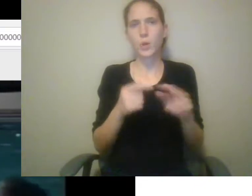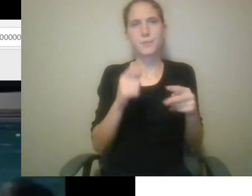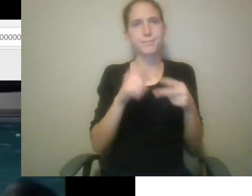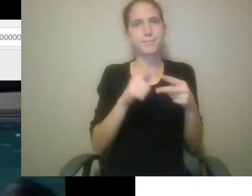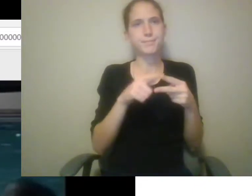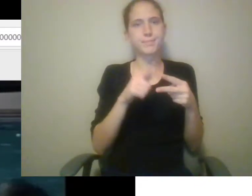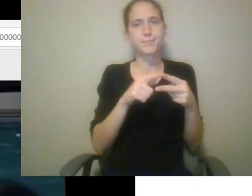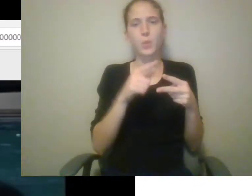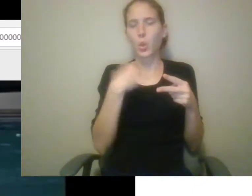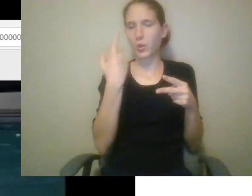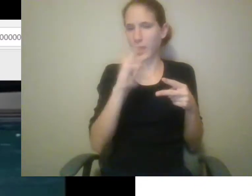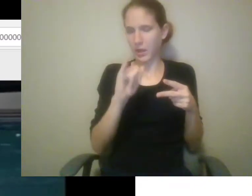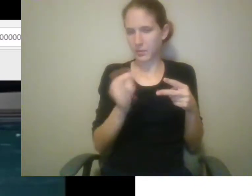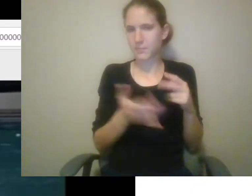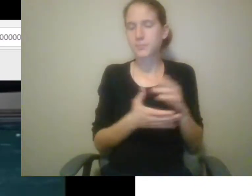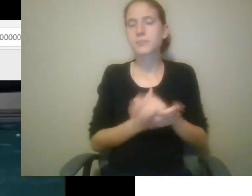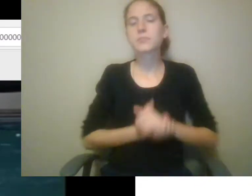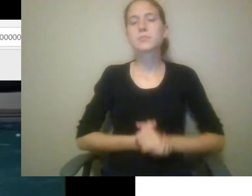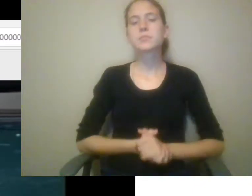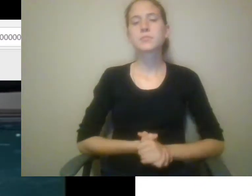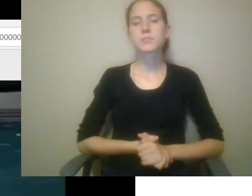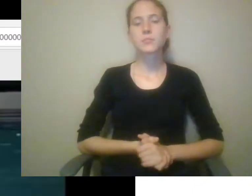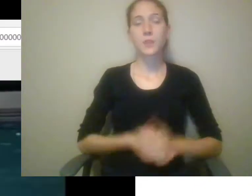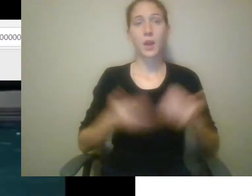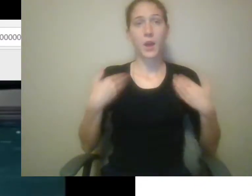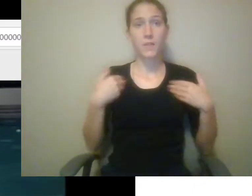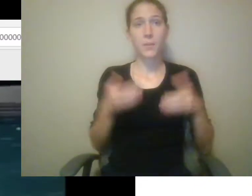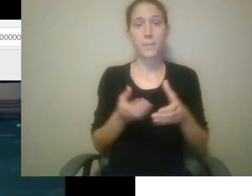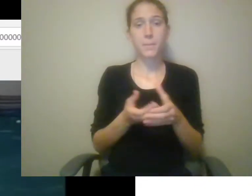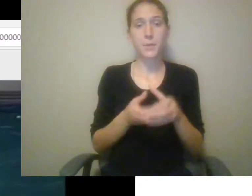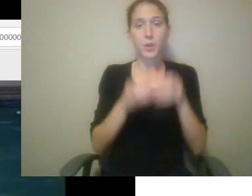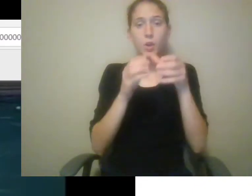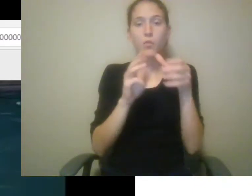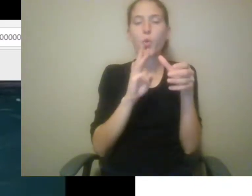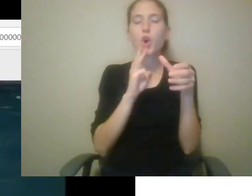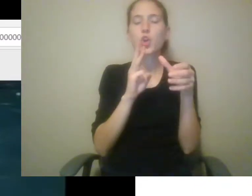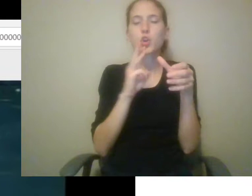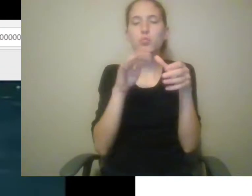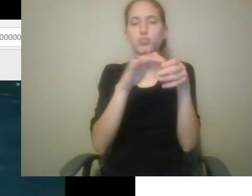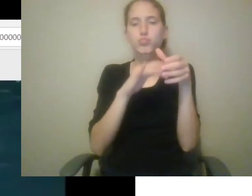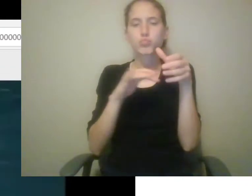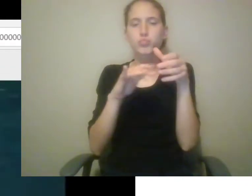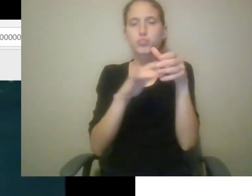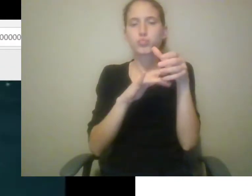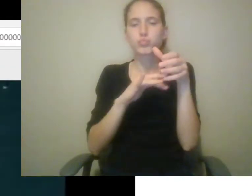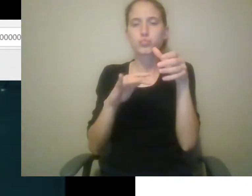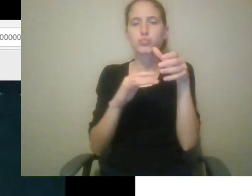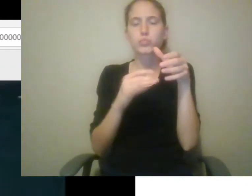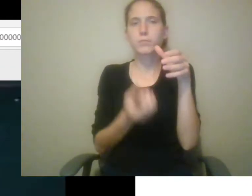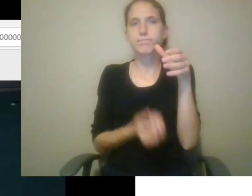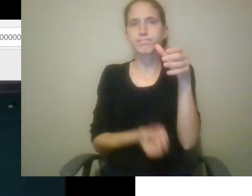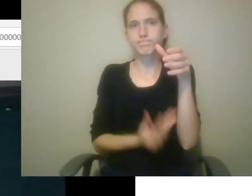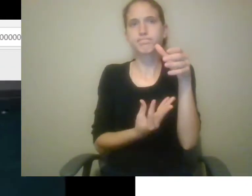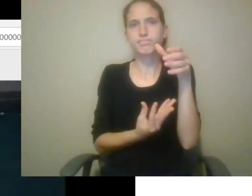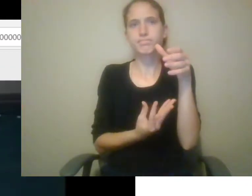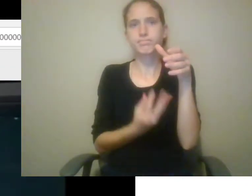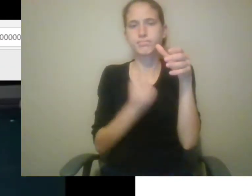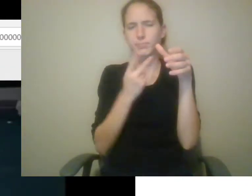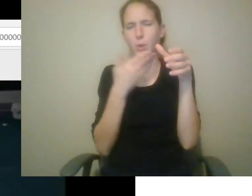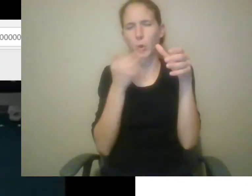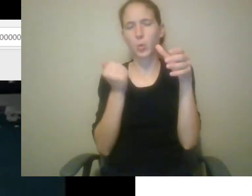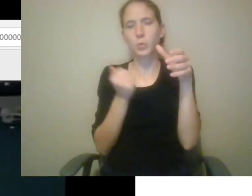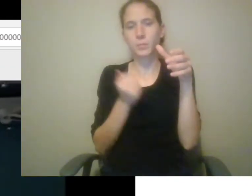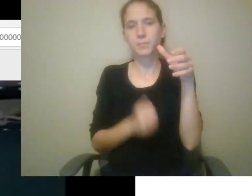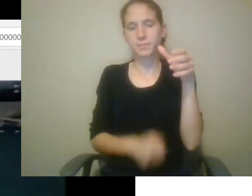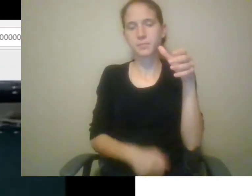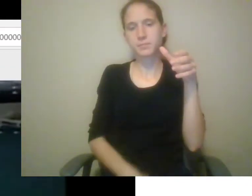All right. I have here a beaker of water. And what I'm going to do is I'm just going to illuminate it from the bottom so you can see it